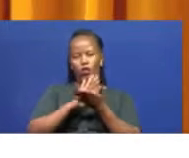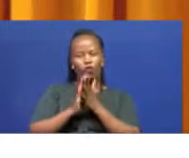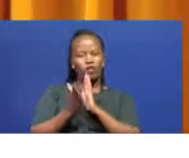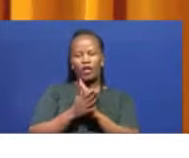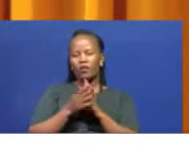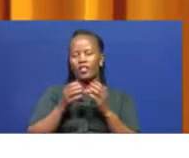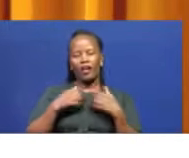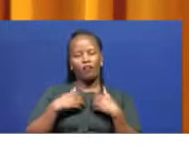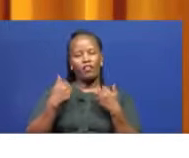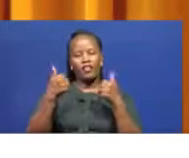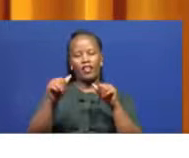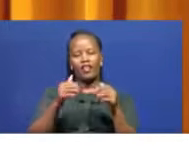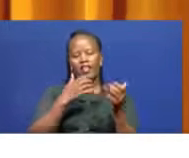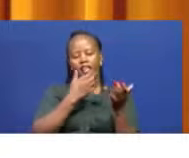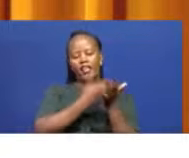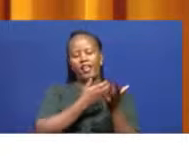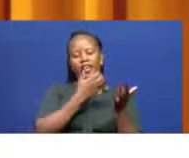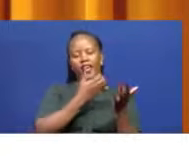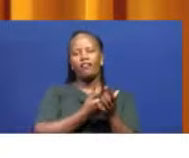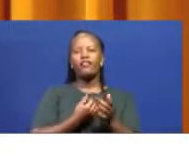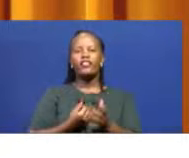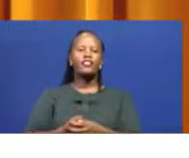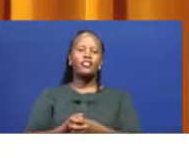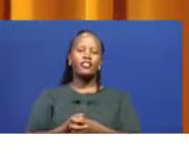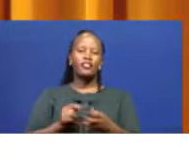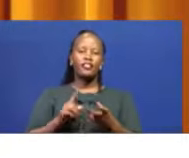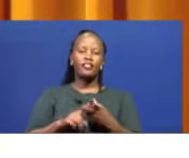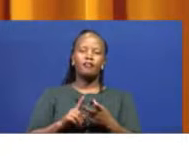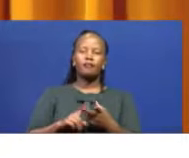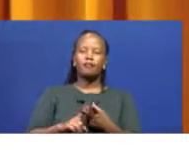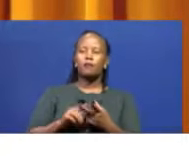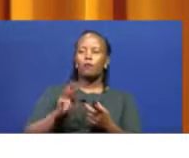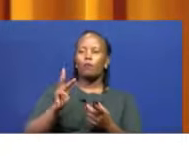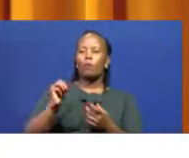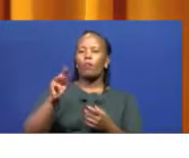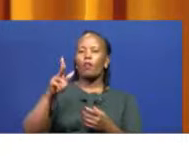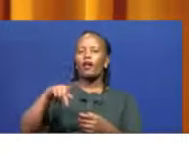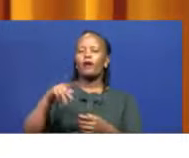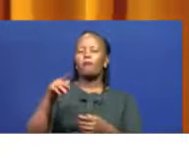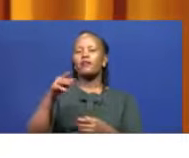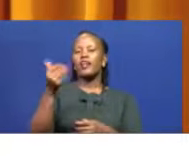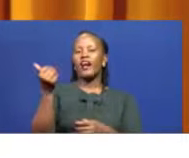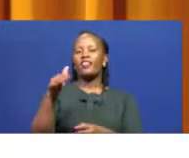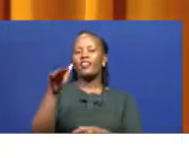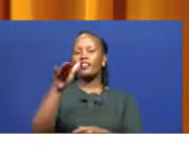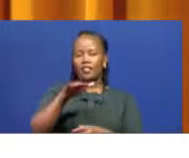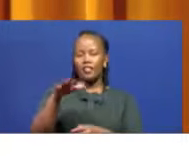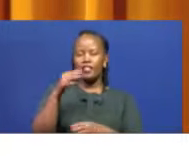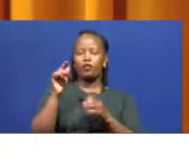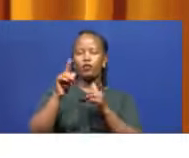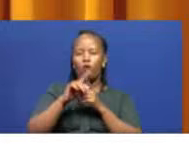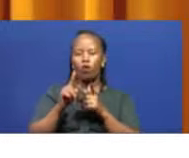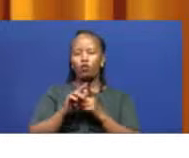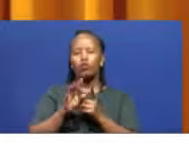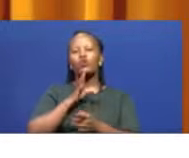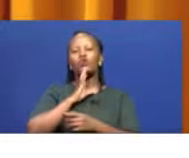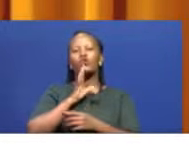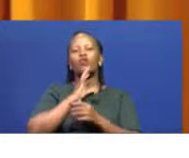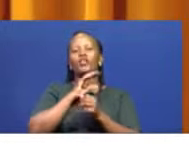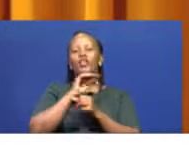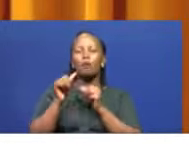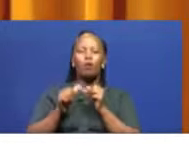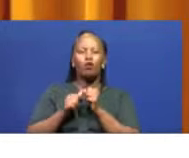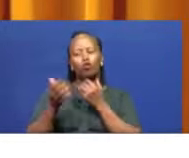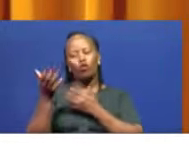any proof. Honorable Patrick Macau, MP Mavoko, also made references to